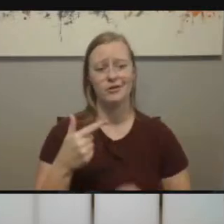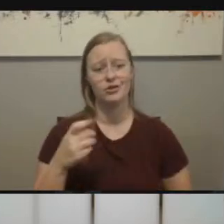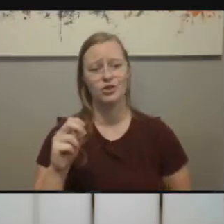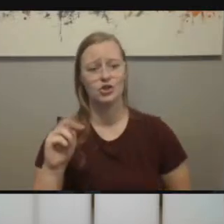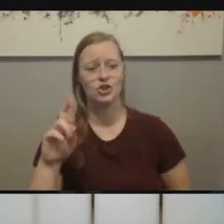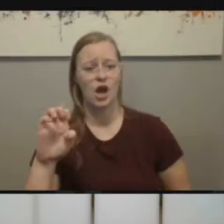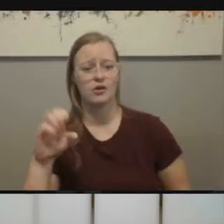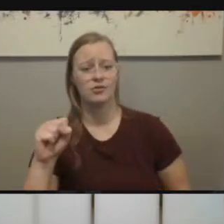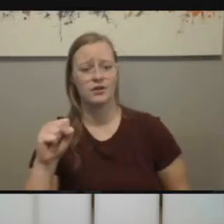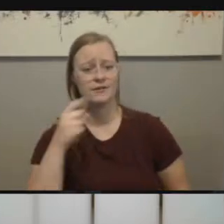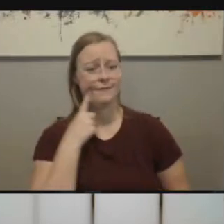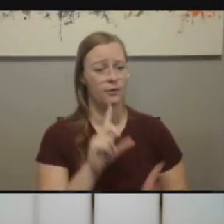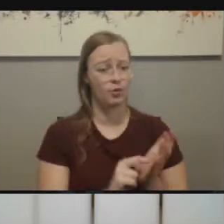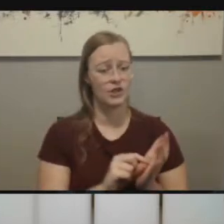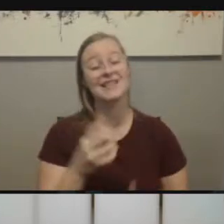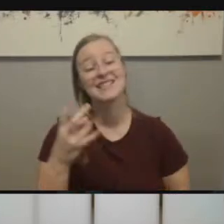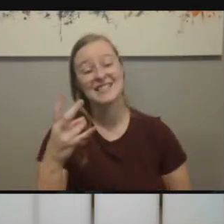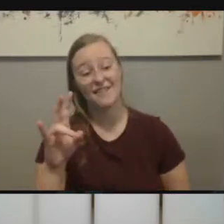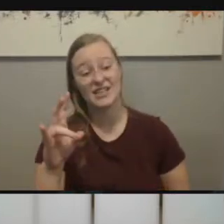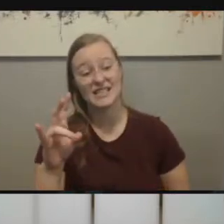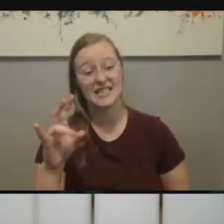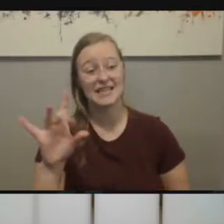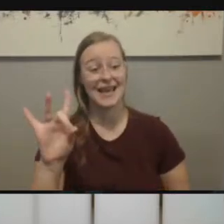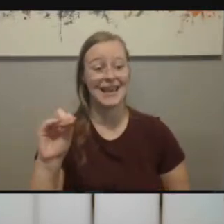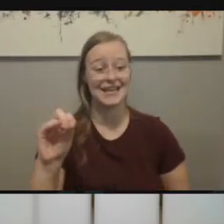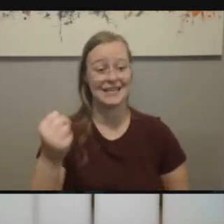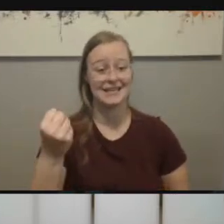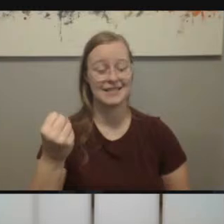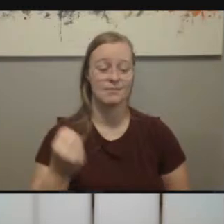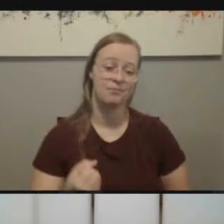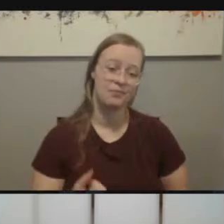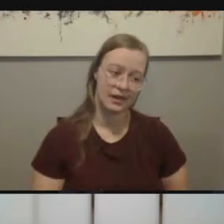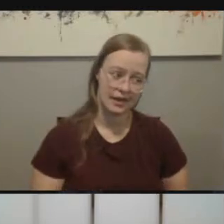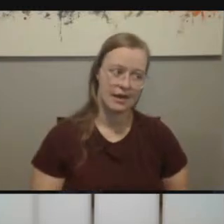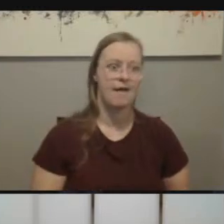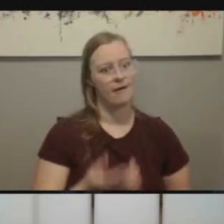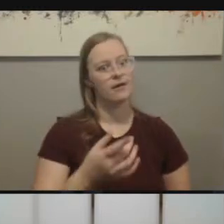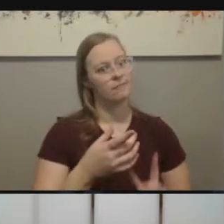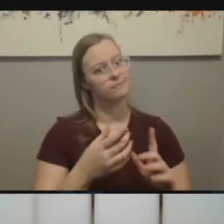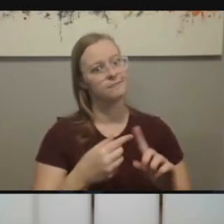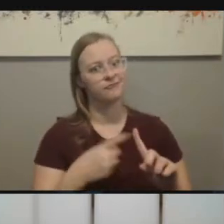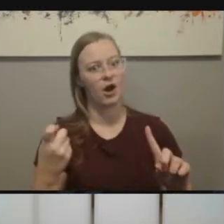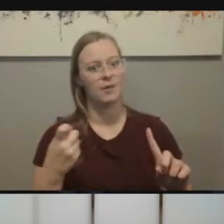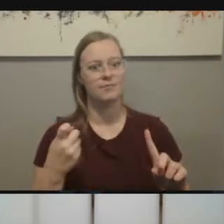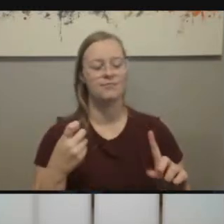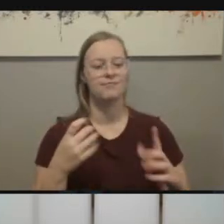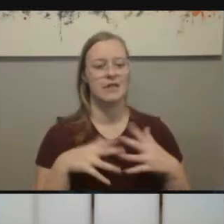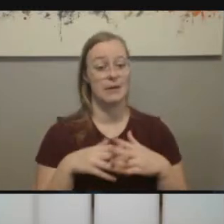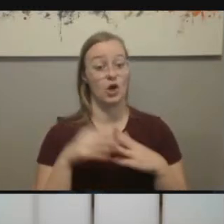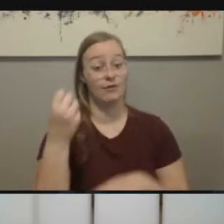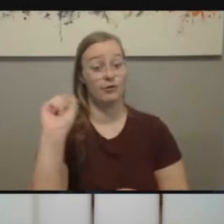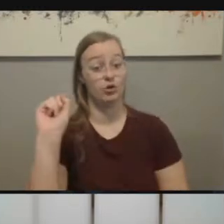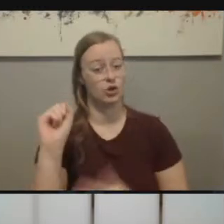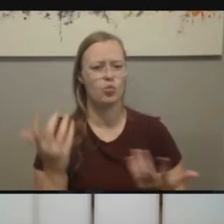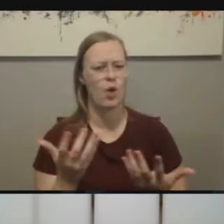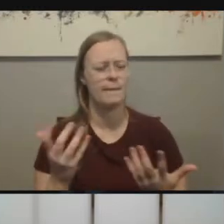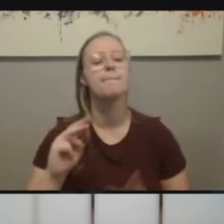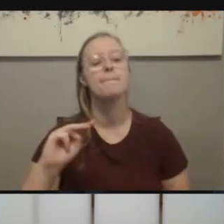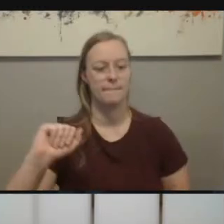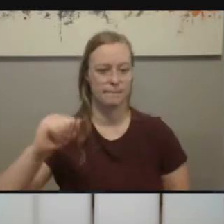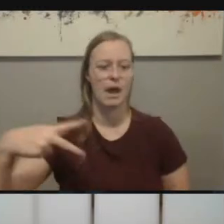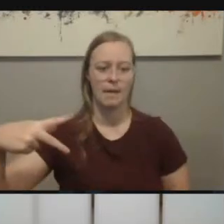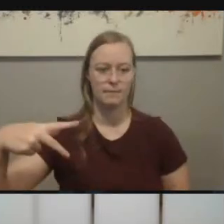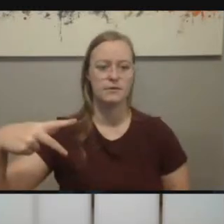in the 1780s, and this is a byproduct of the American Revolution, are maps.